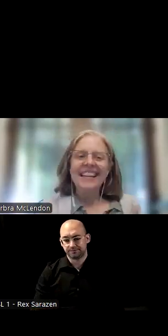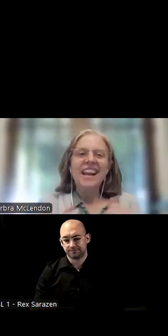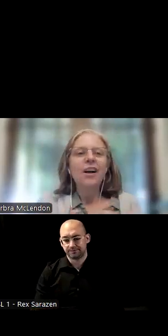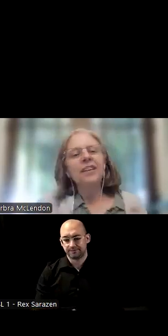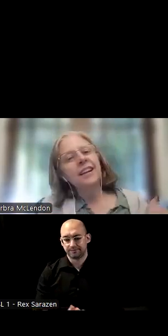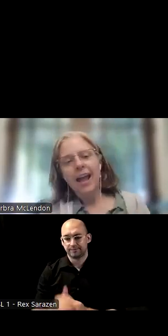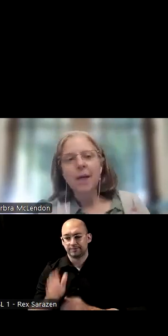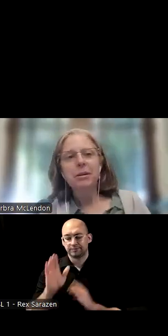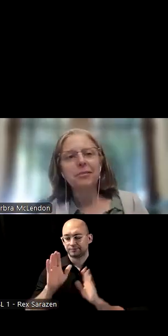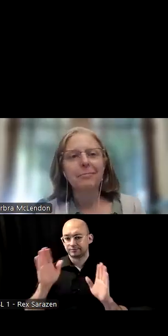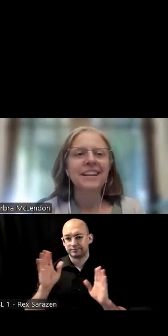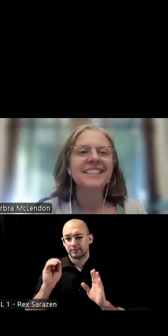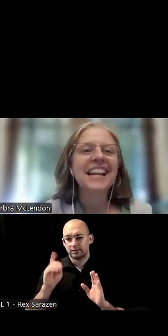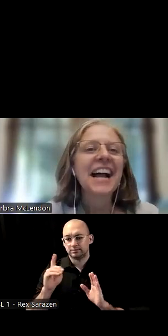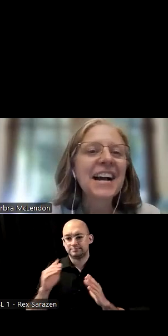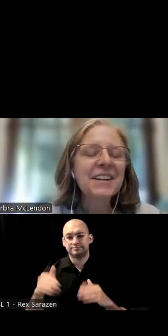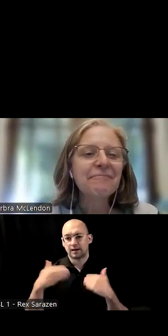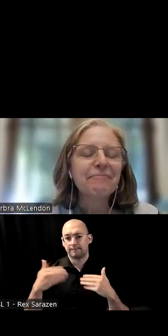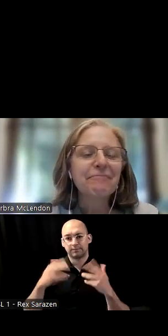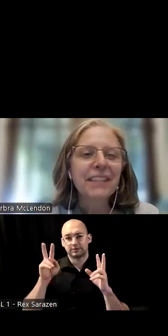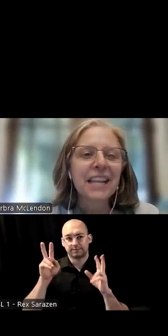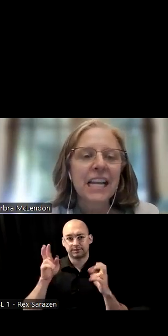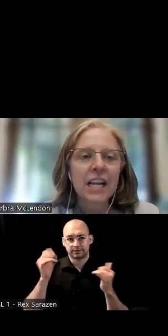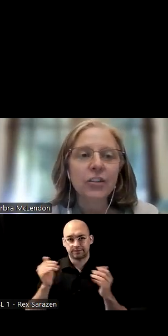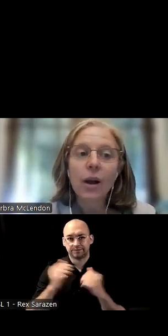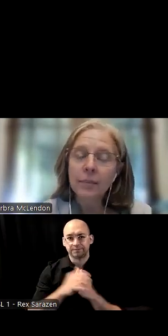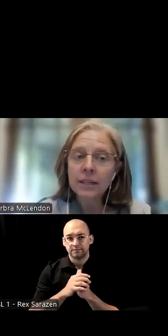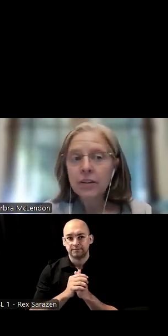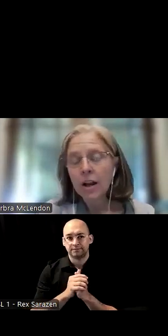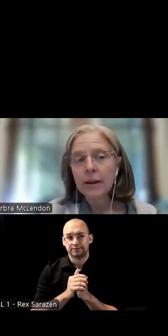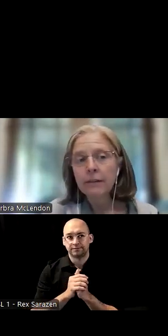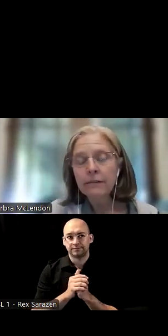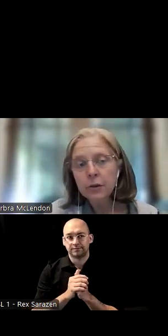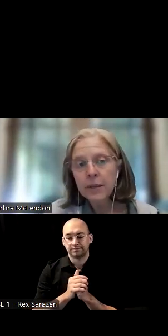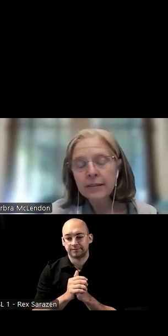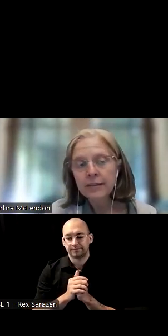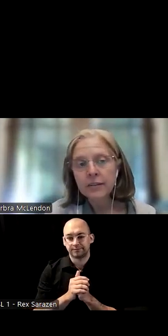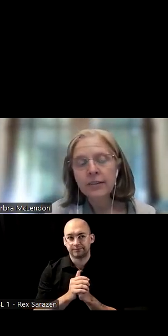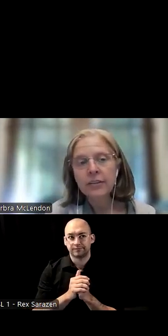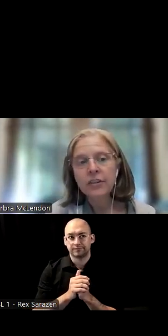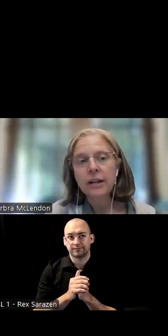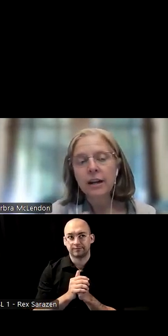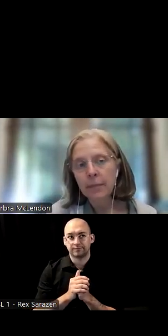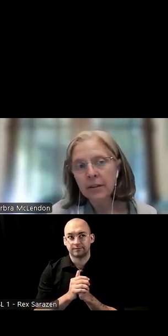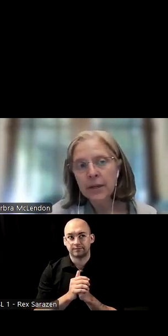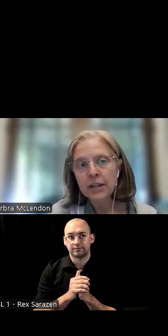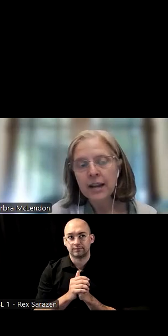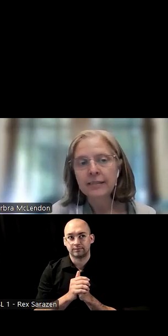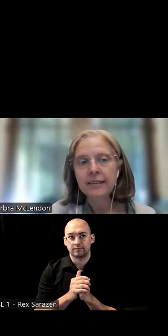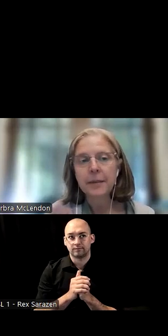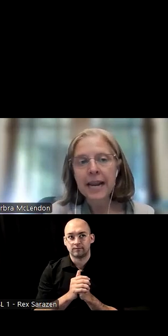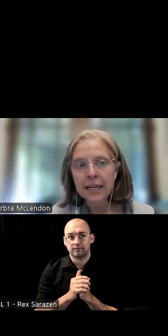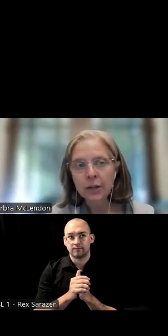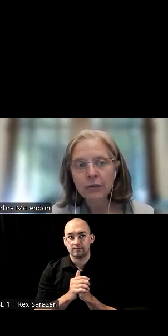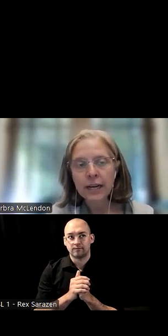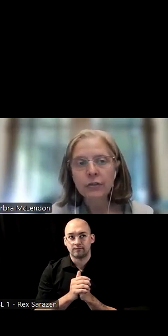Okay, on to happier topics. So I'm going to talk about a few pieces of legislation and a couple of budget asks,